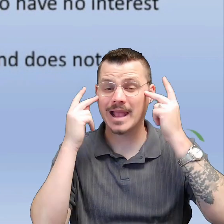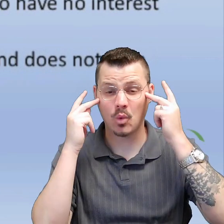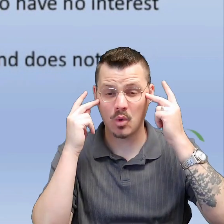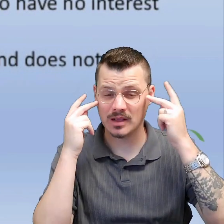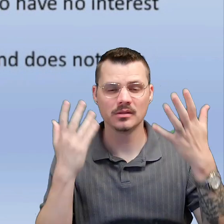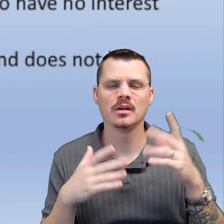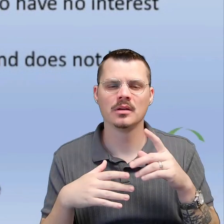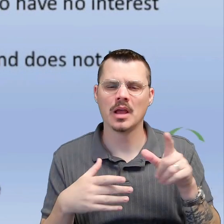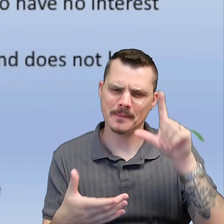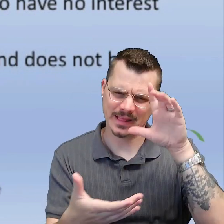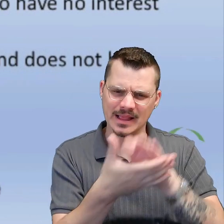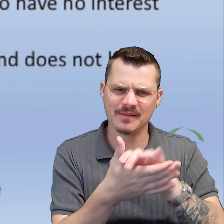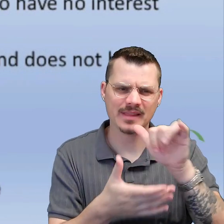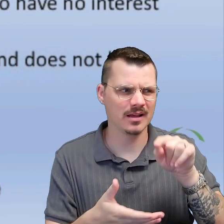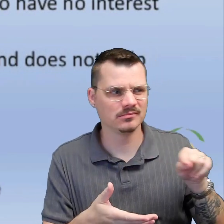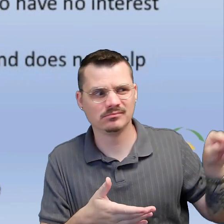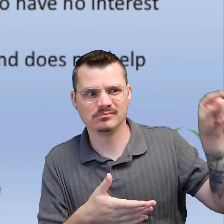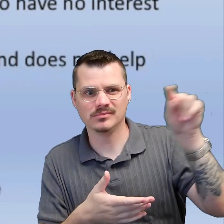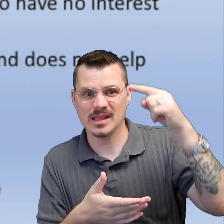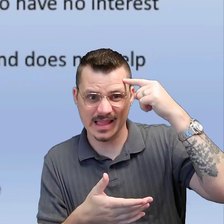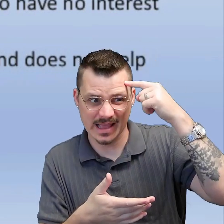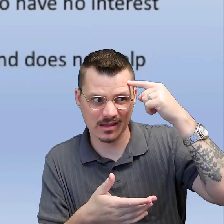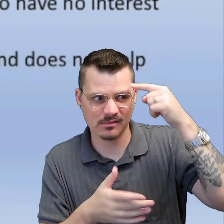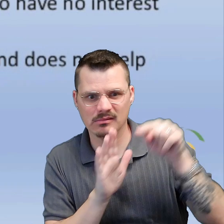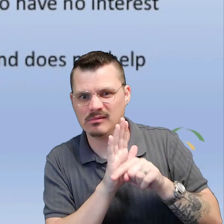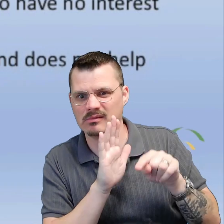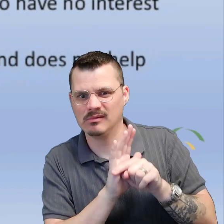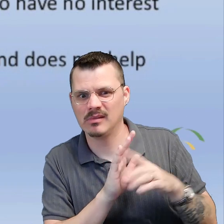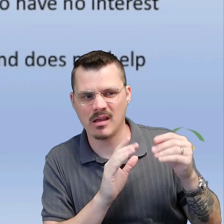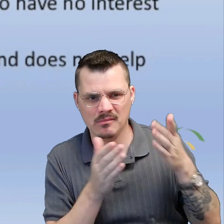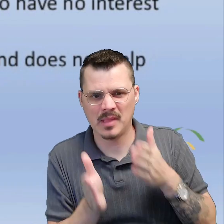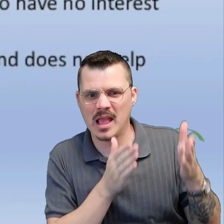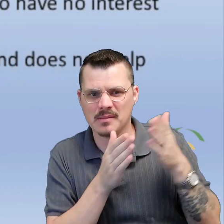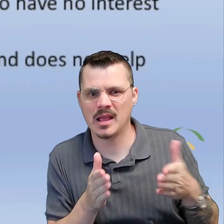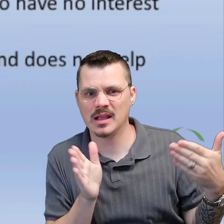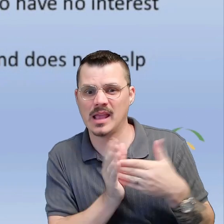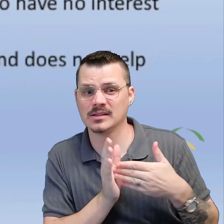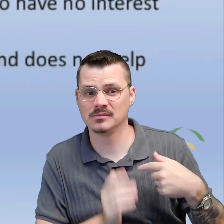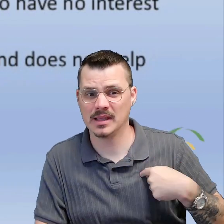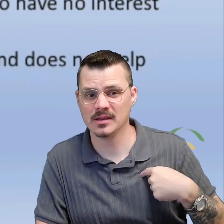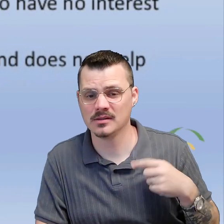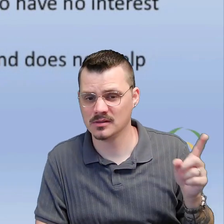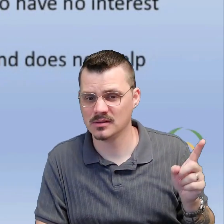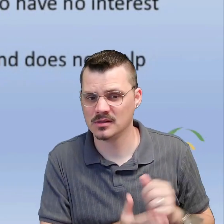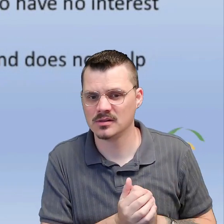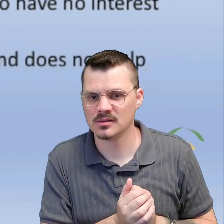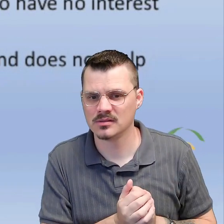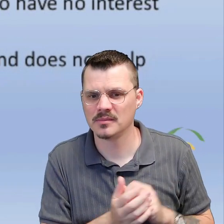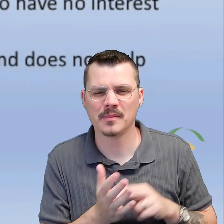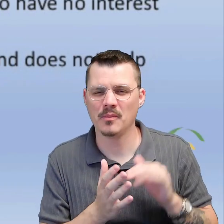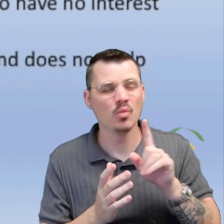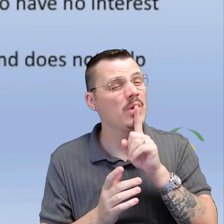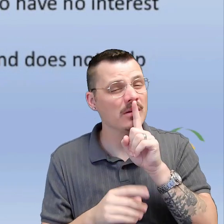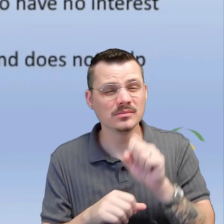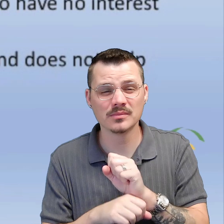Paranoia is the belief that others think ill of you and are scheming against you. And it's out